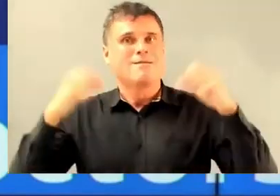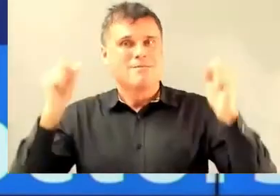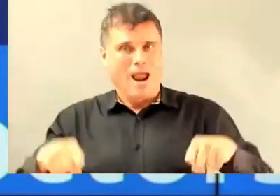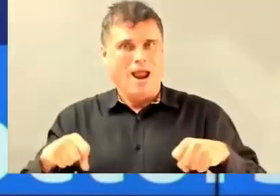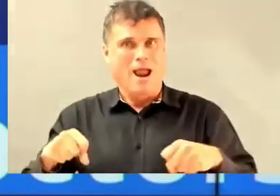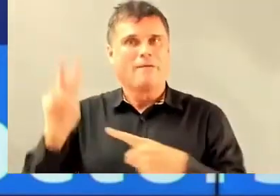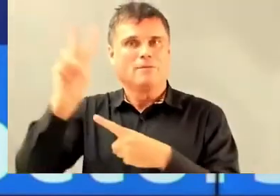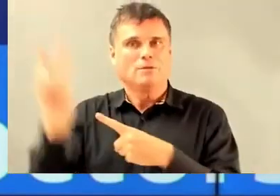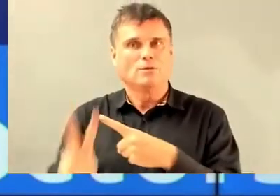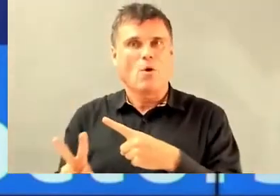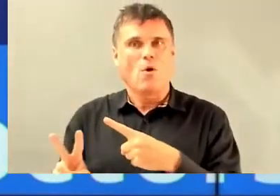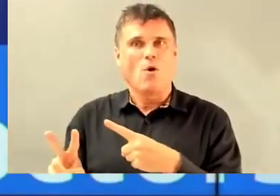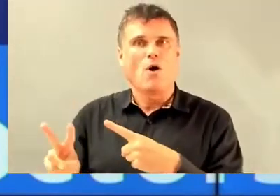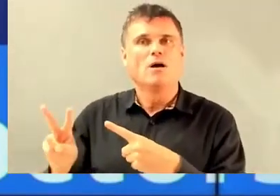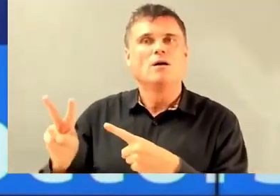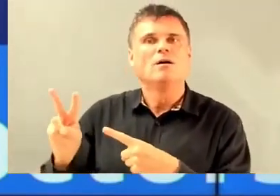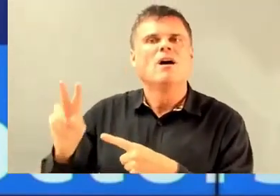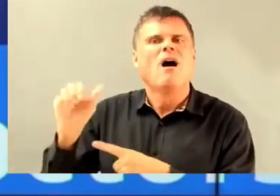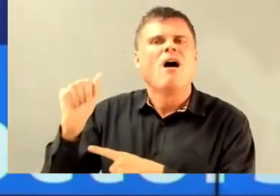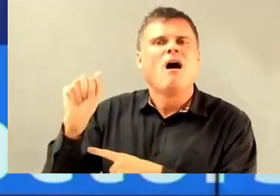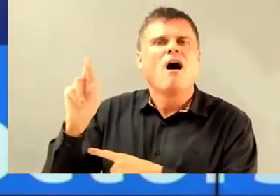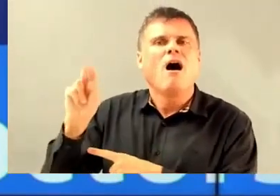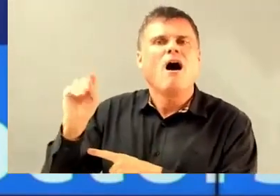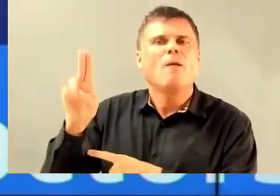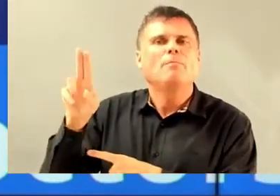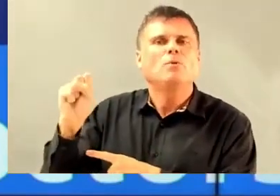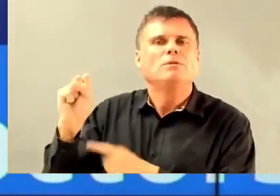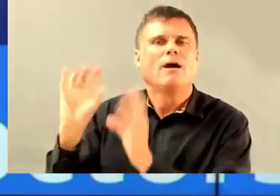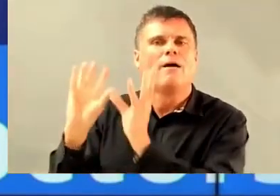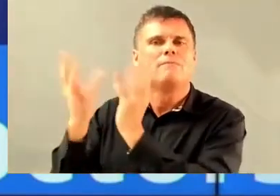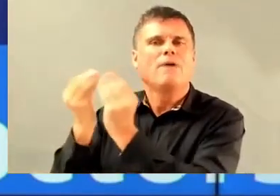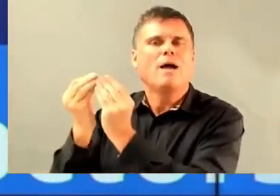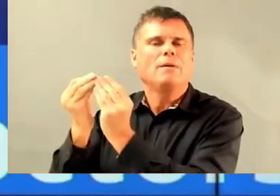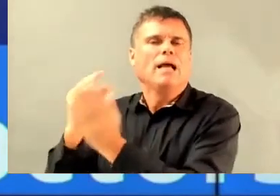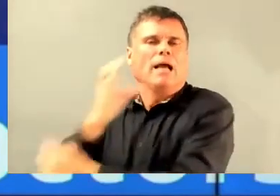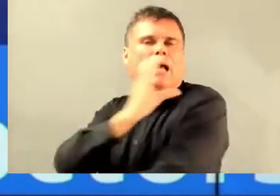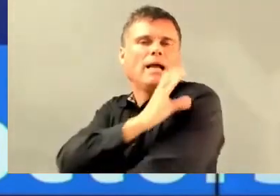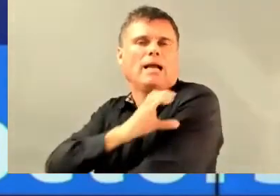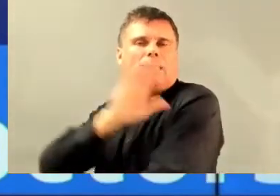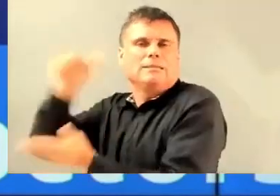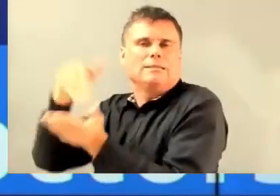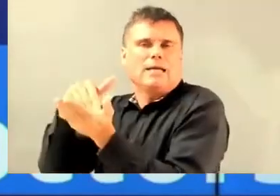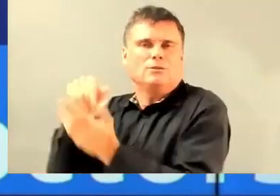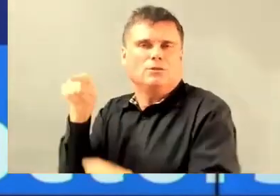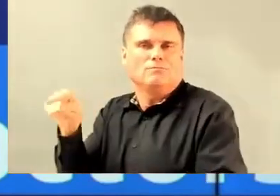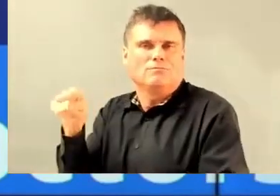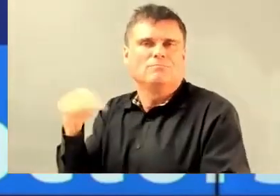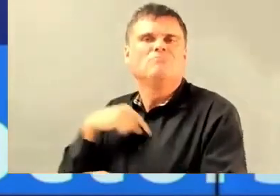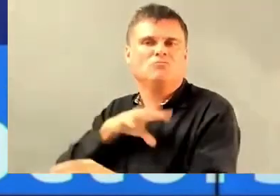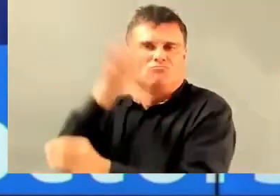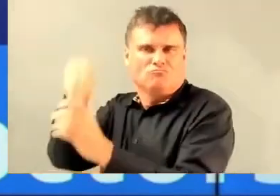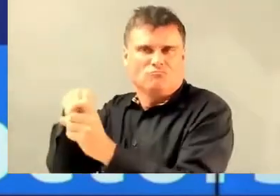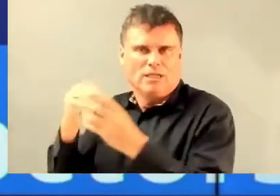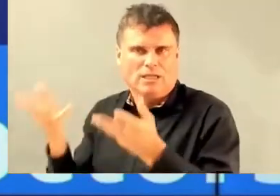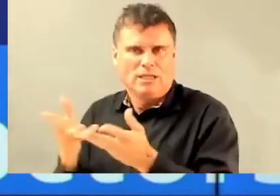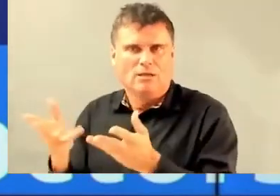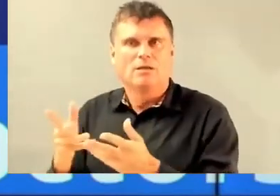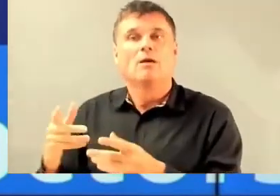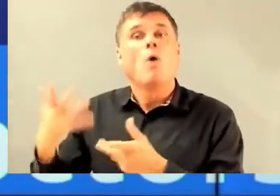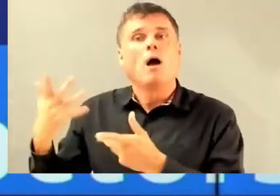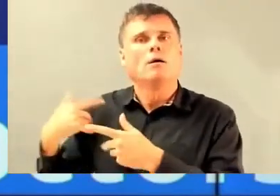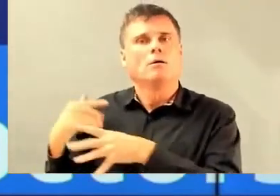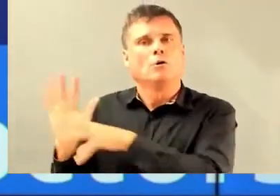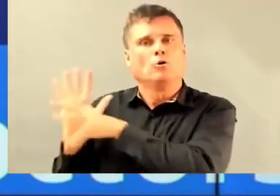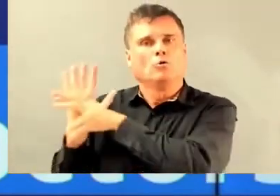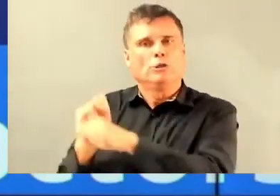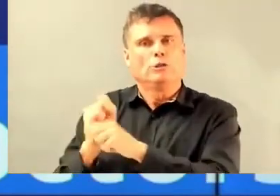territory of the Lekwungen peoples, especially the Songhees and Esquimalt First Nations. Today's announcement is great